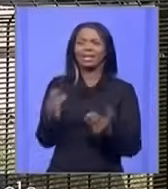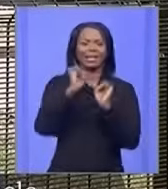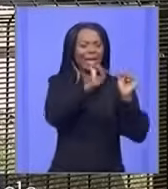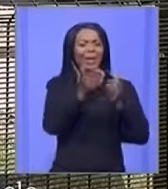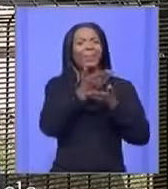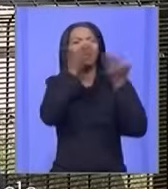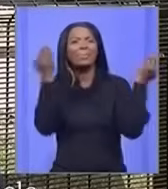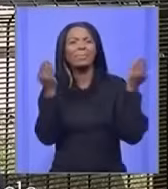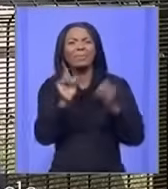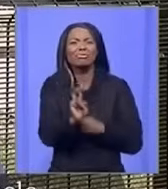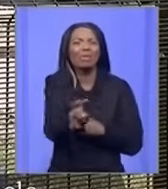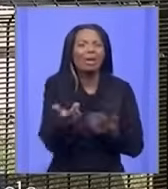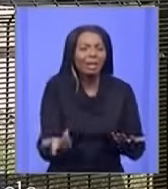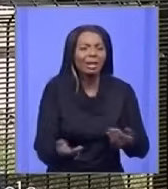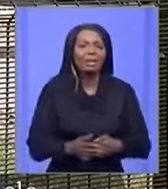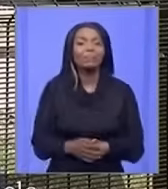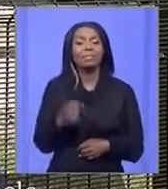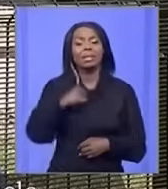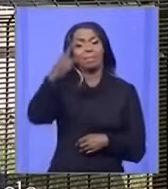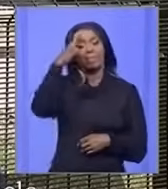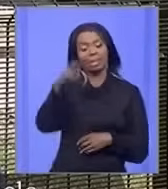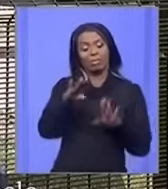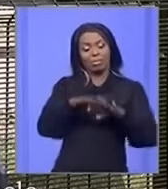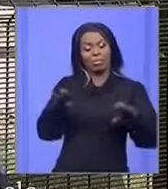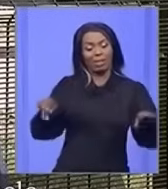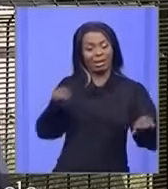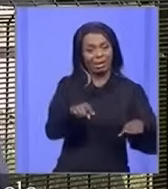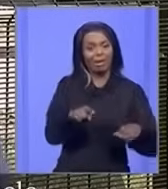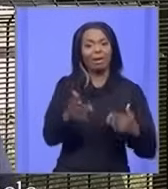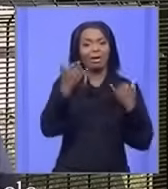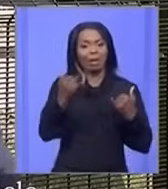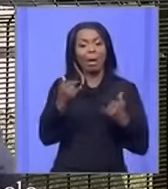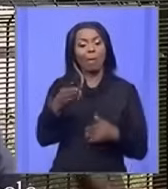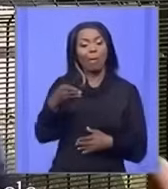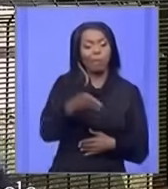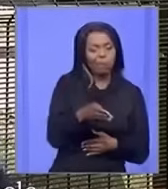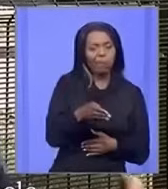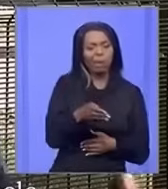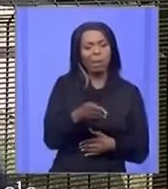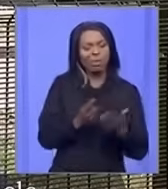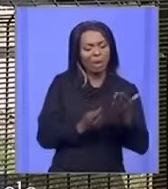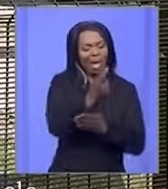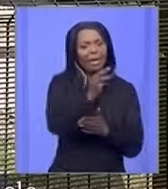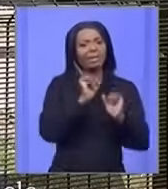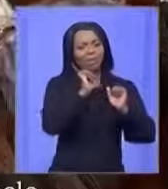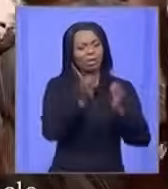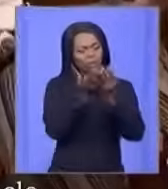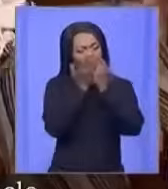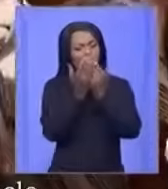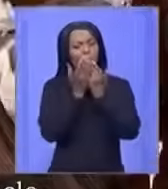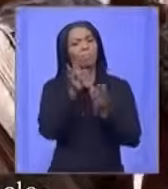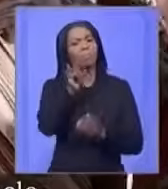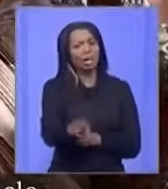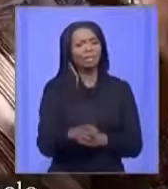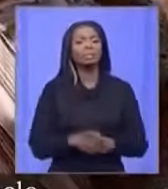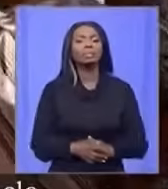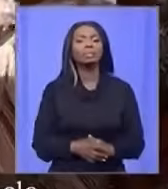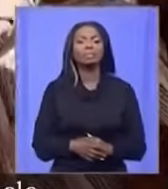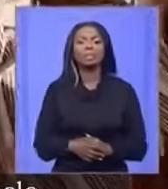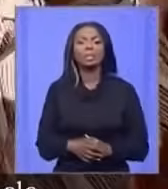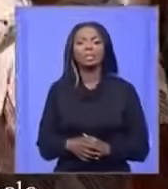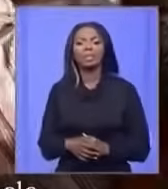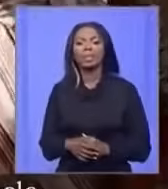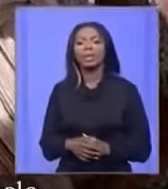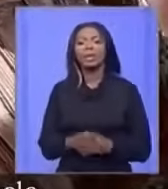gore bana bana kaofela ba lekana o latela di-rights tsa bona tsa go kena sekolo. Batswadi ba re ba